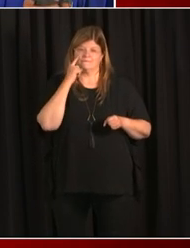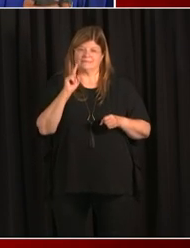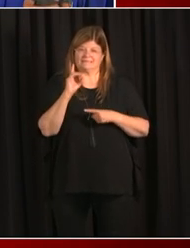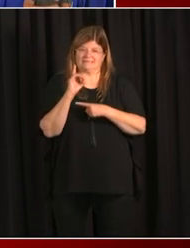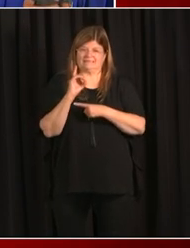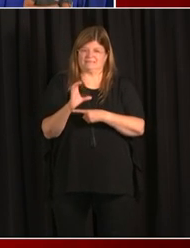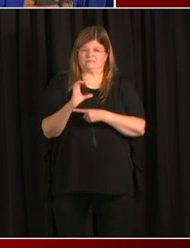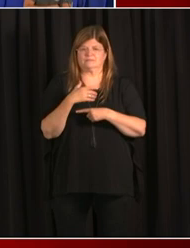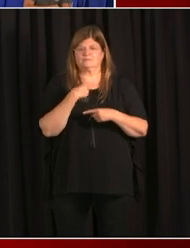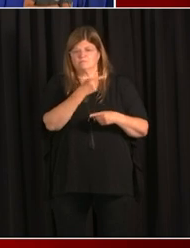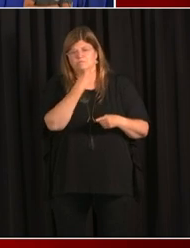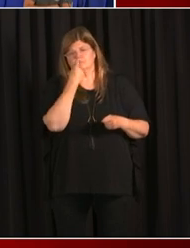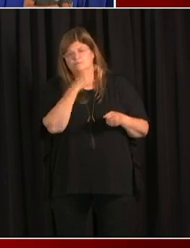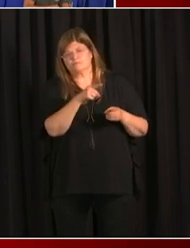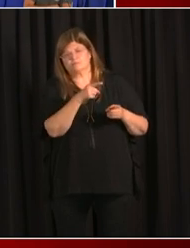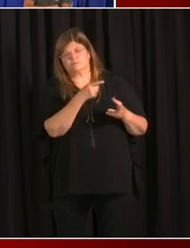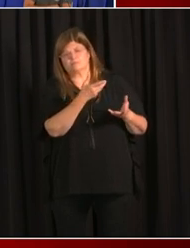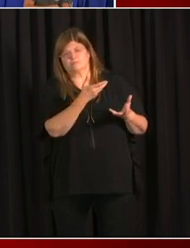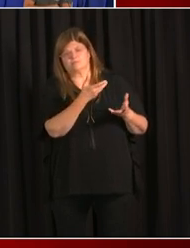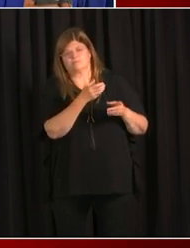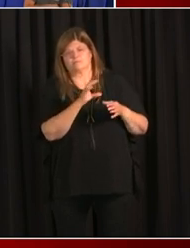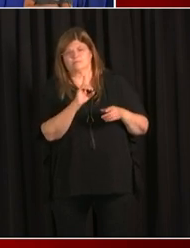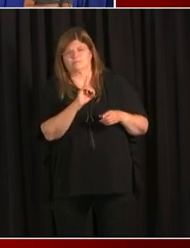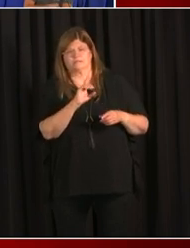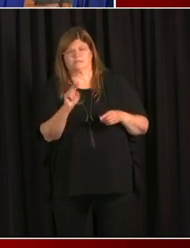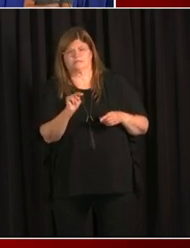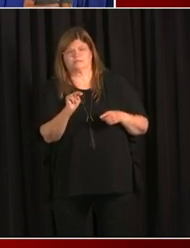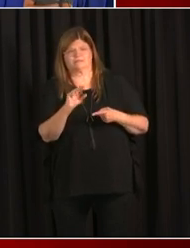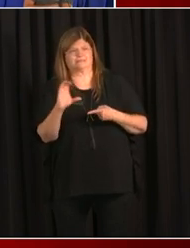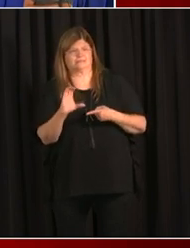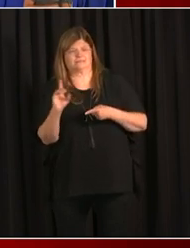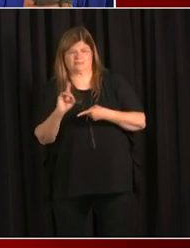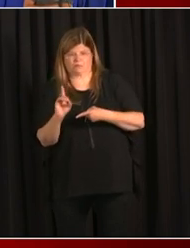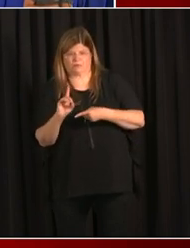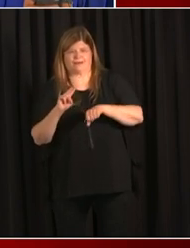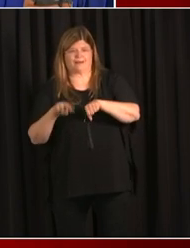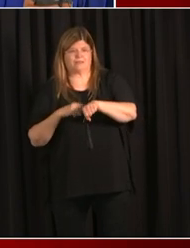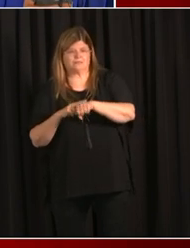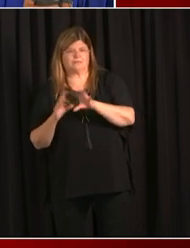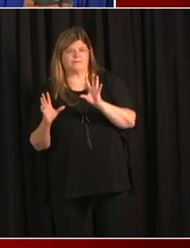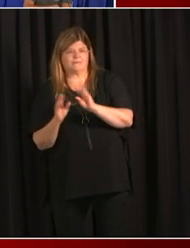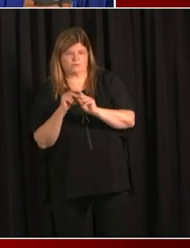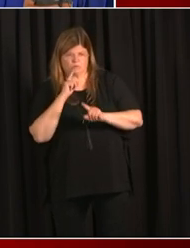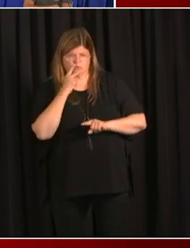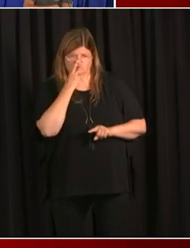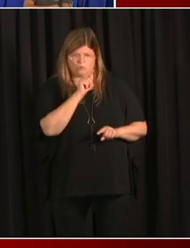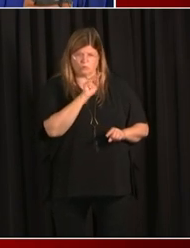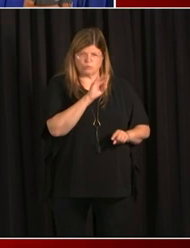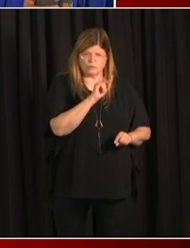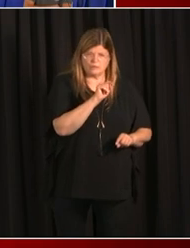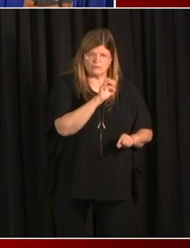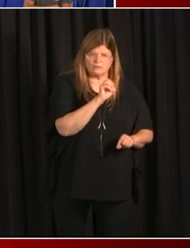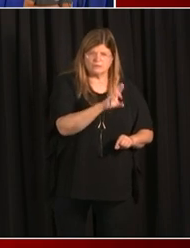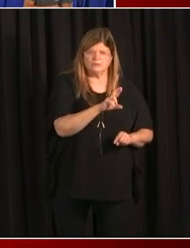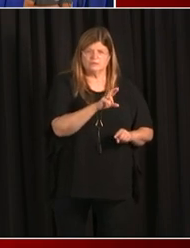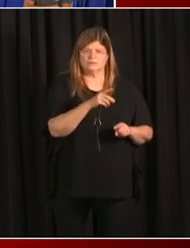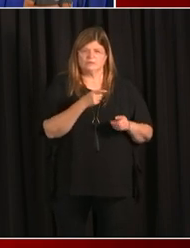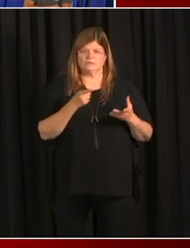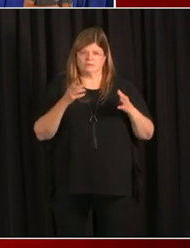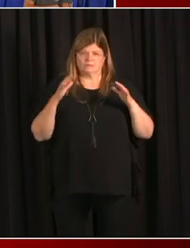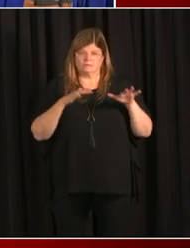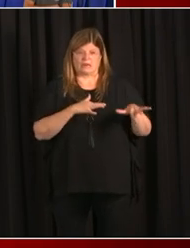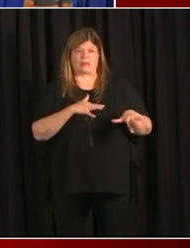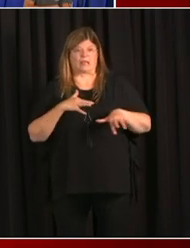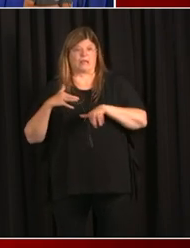I'd like you to comment on the convention, if you would. This tweet we're seeing of Tucker Carlson saying that the people are leaving DC